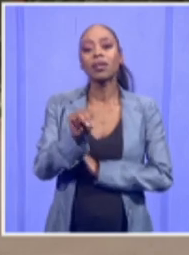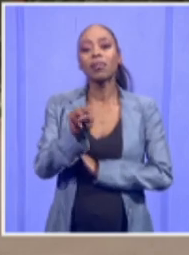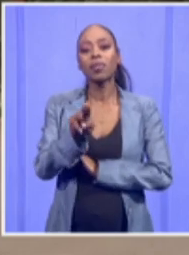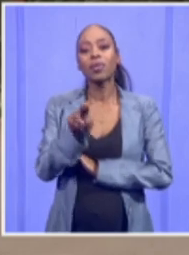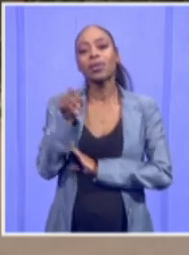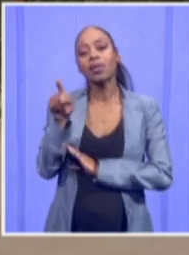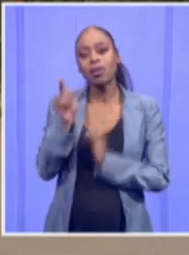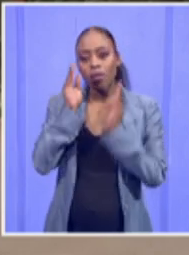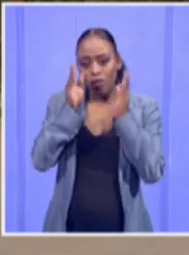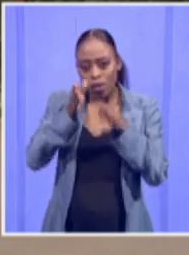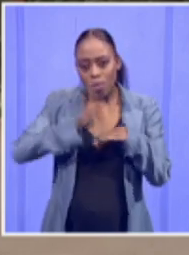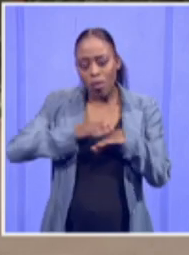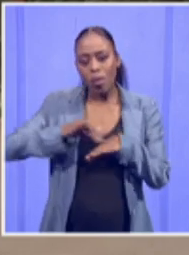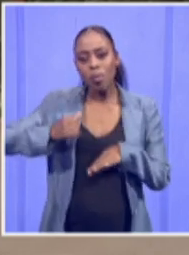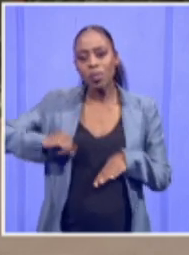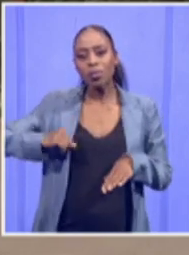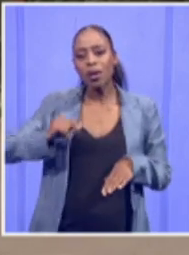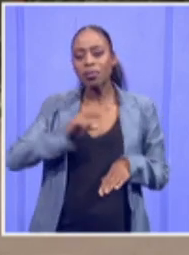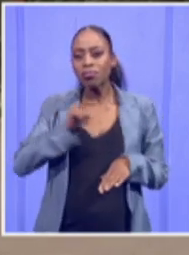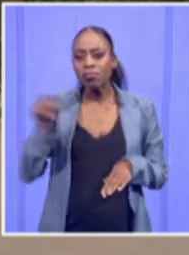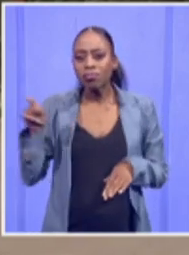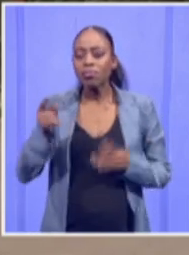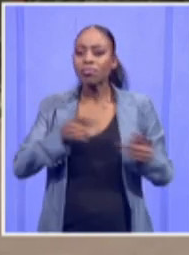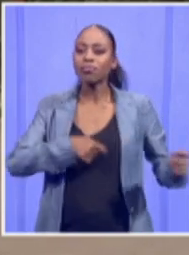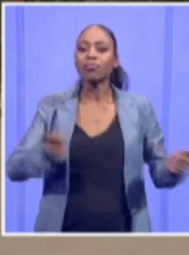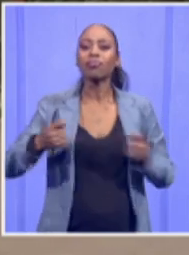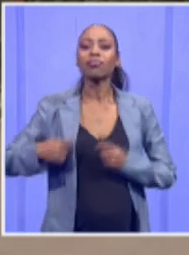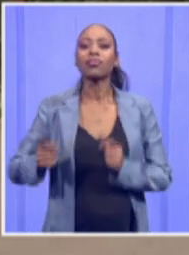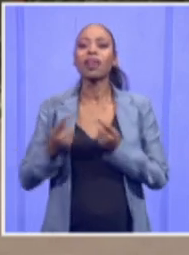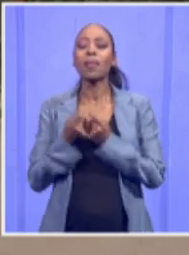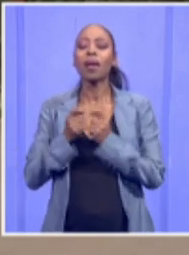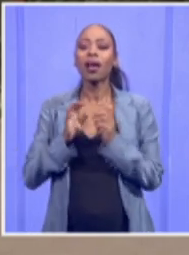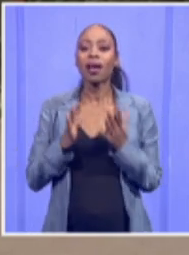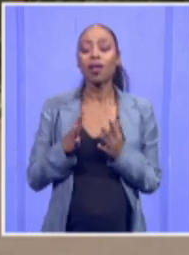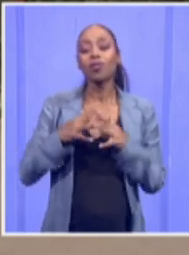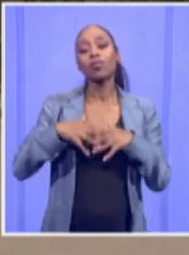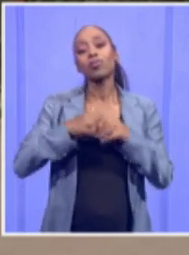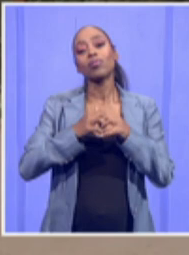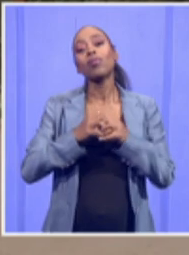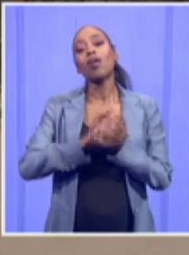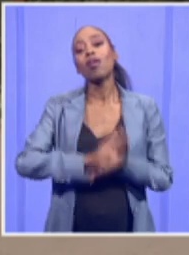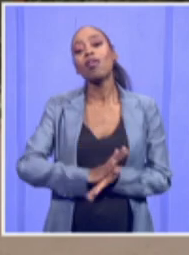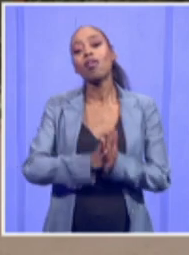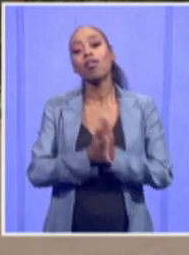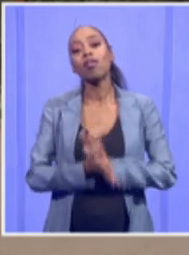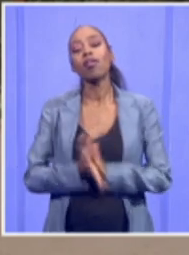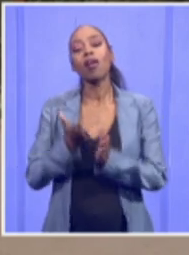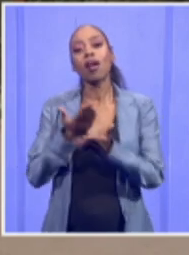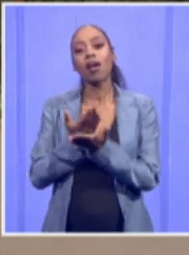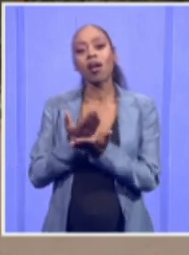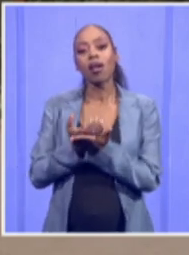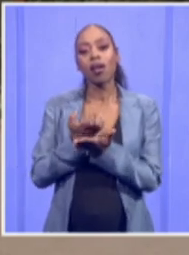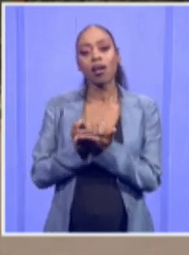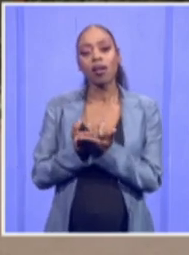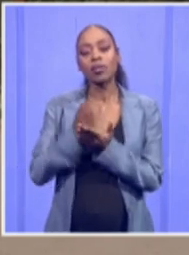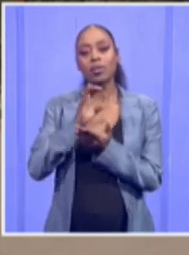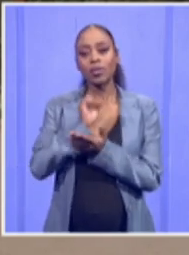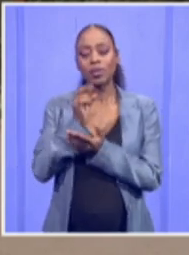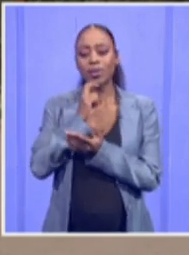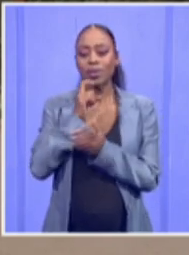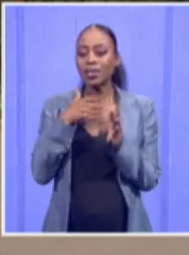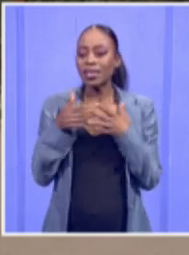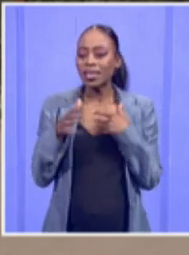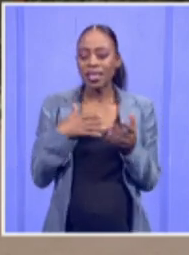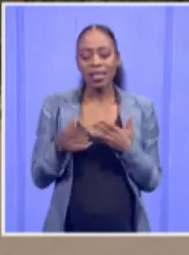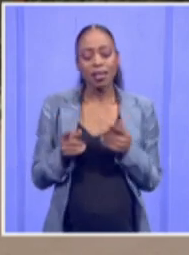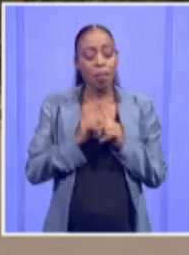how municipalities spend the monies in creating economic infrastructure as well. So there isn't any instability, but it's just to